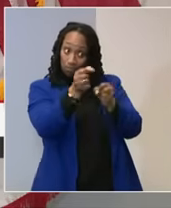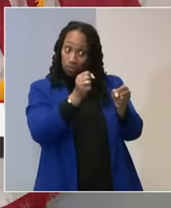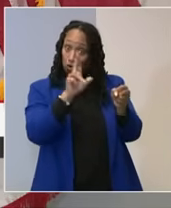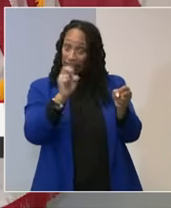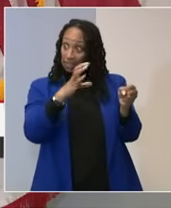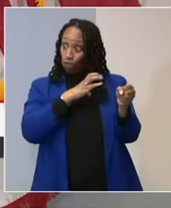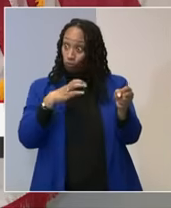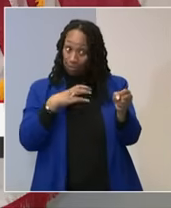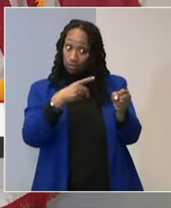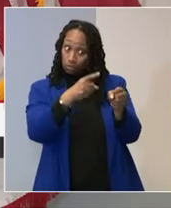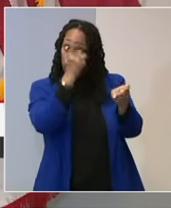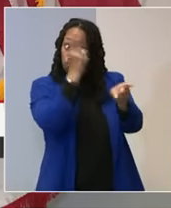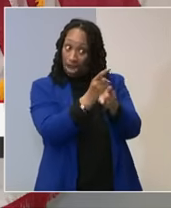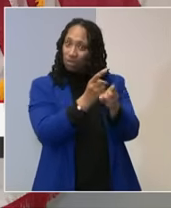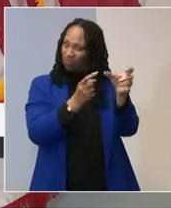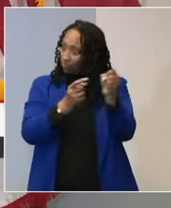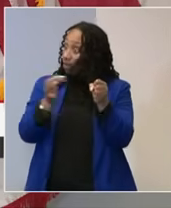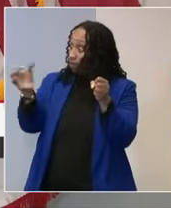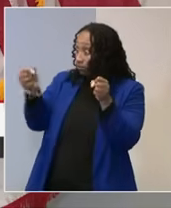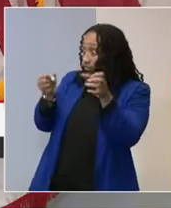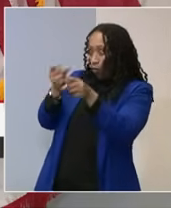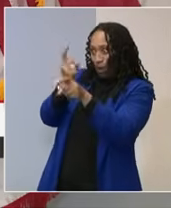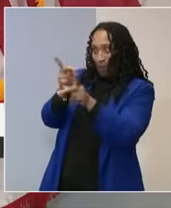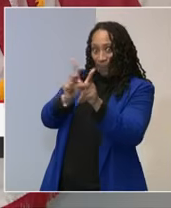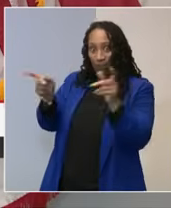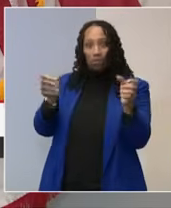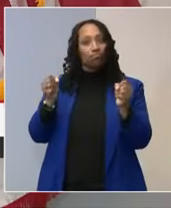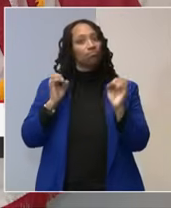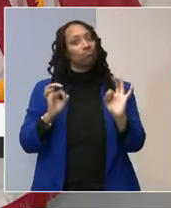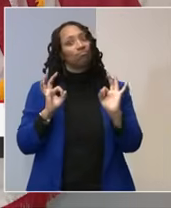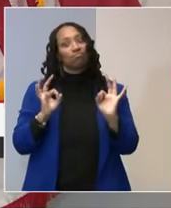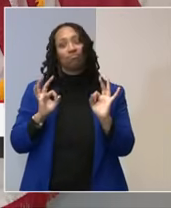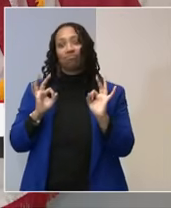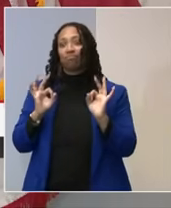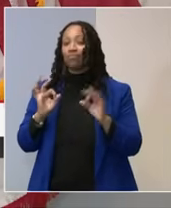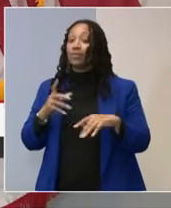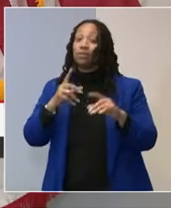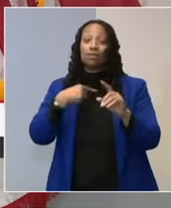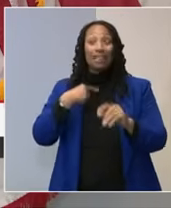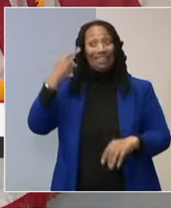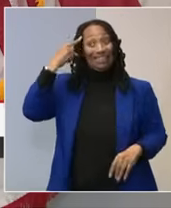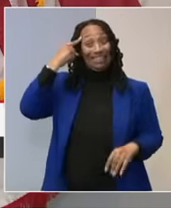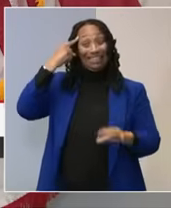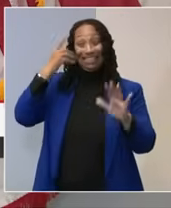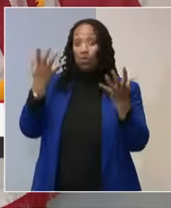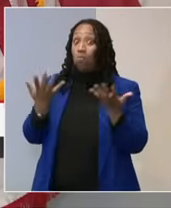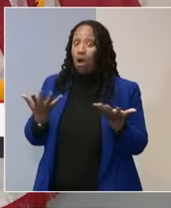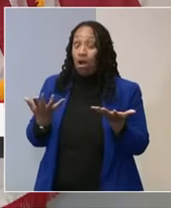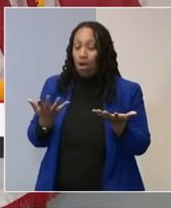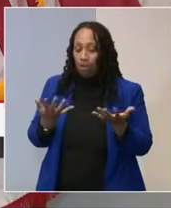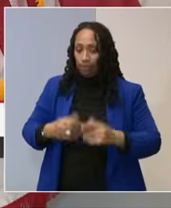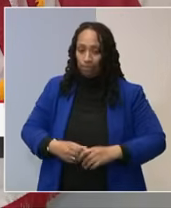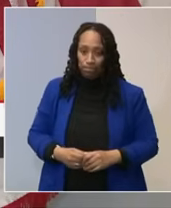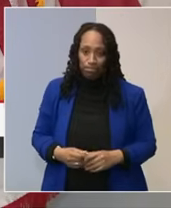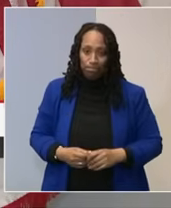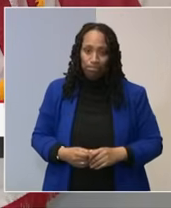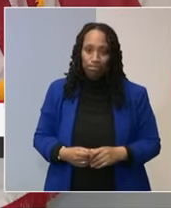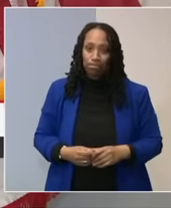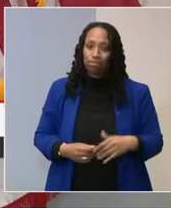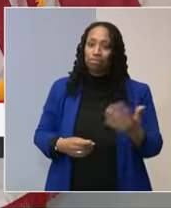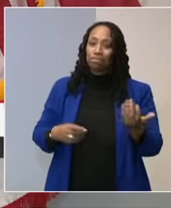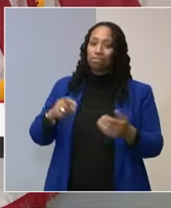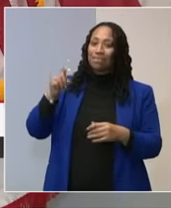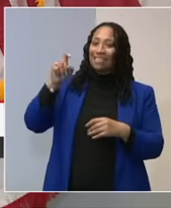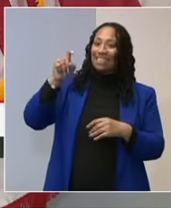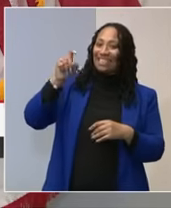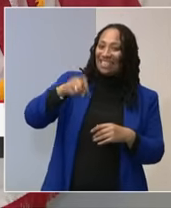I personally think it will take a specific carve out from the filibuster for certain types